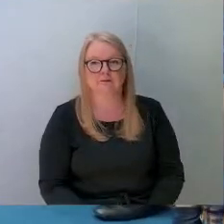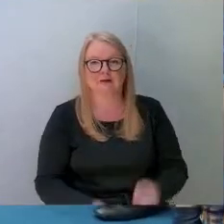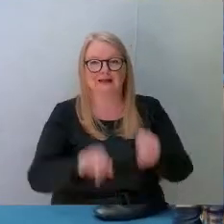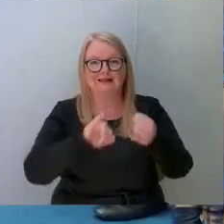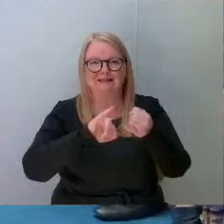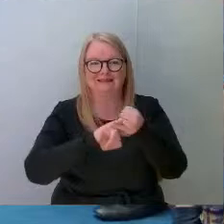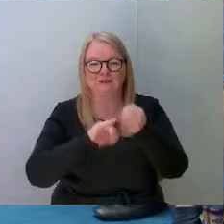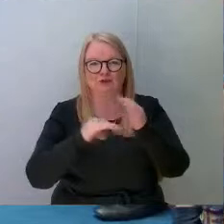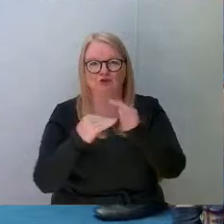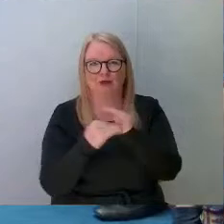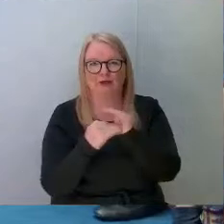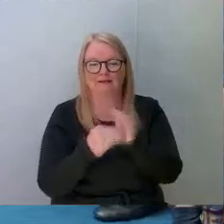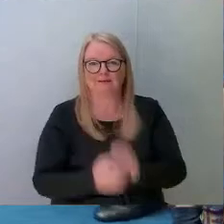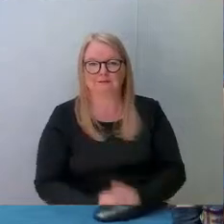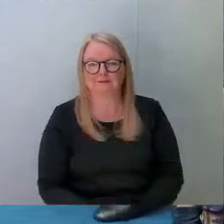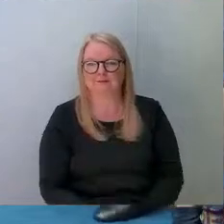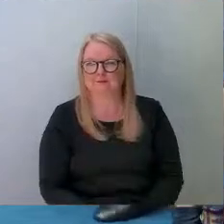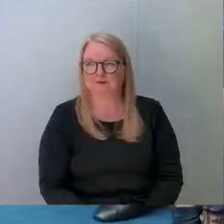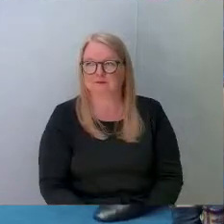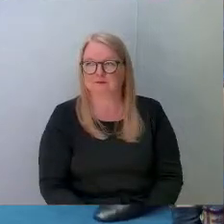Sijin Zhang.